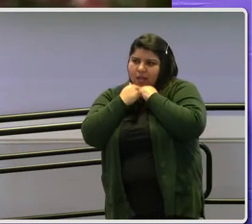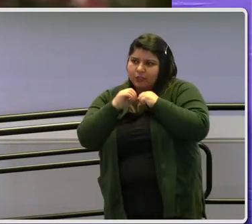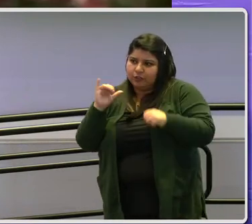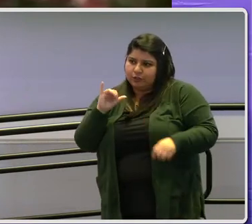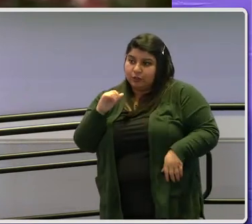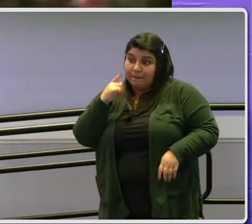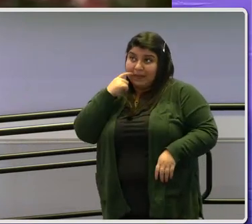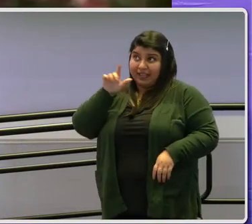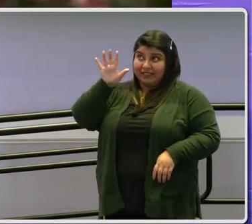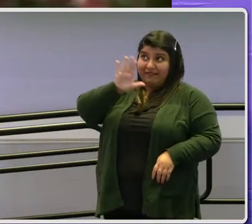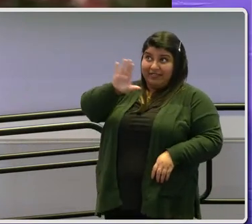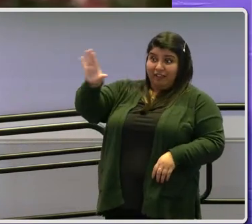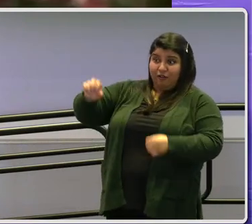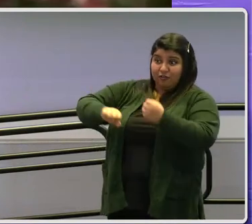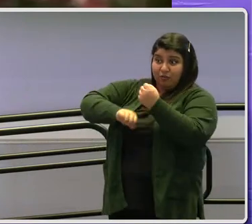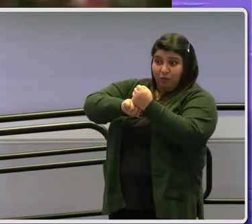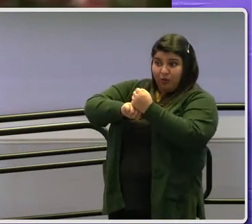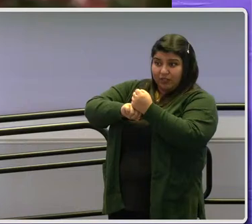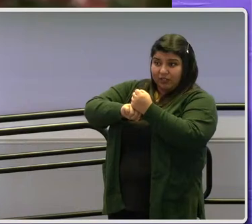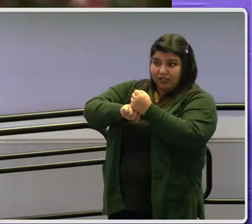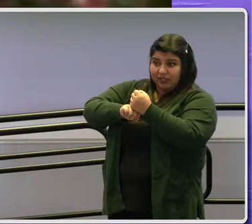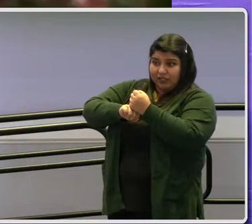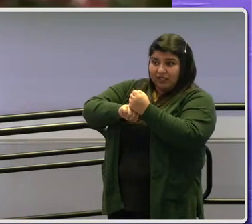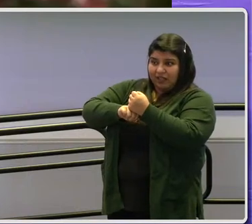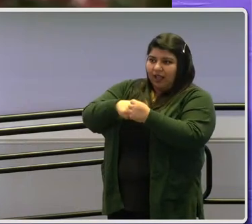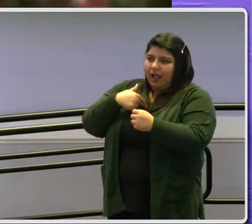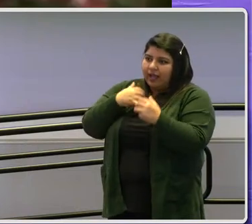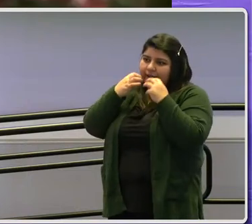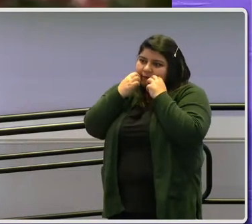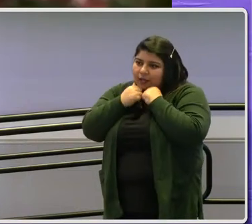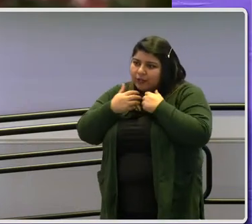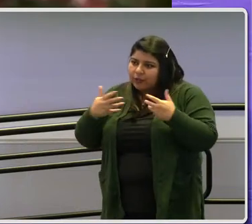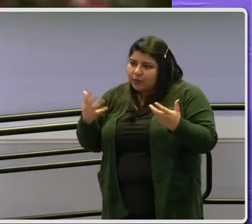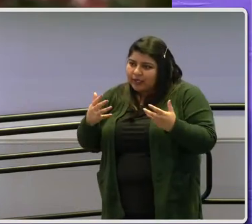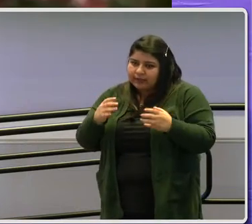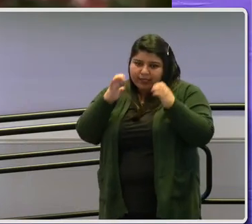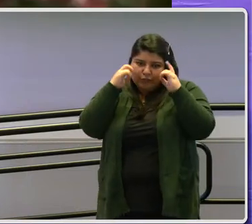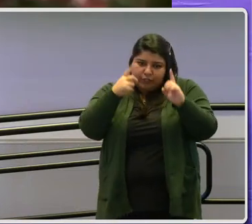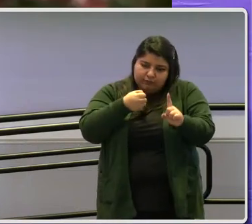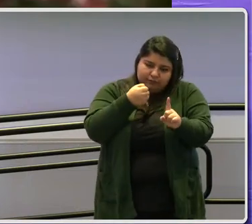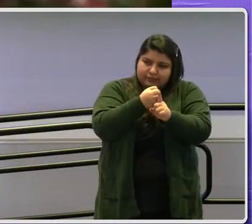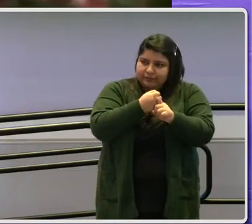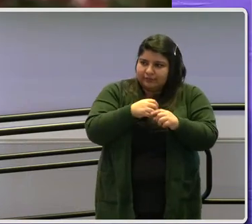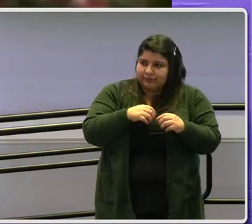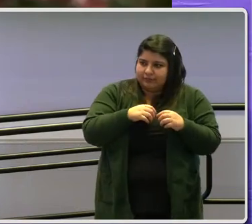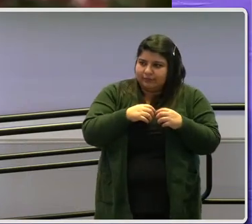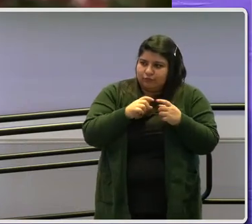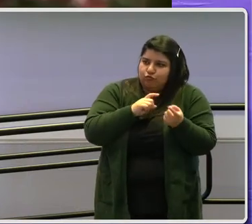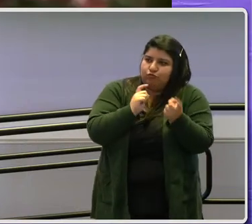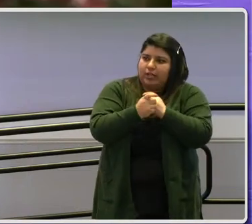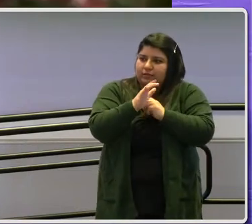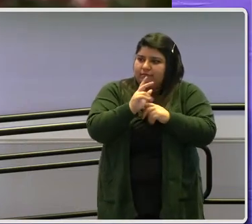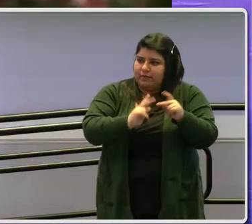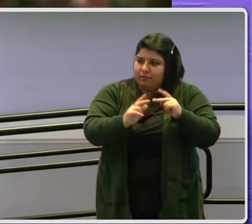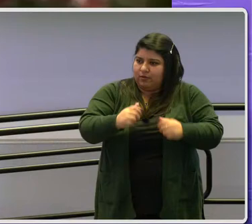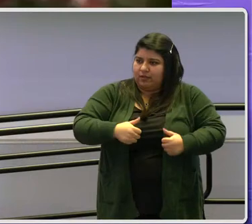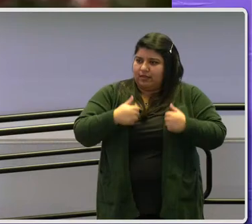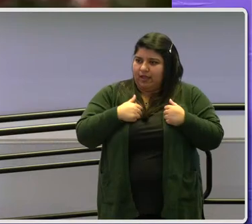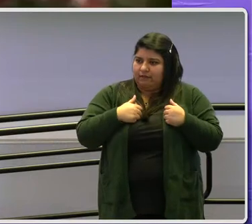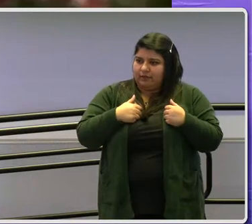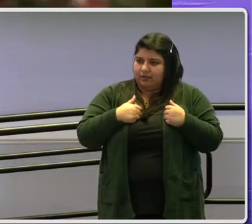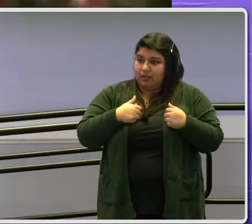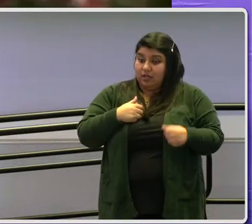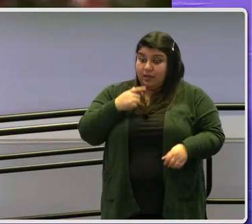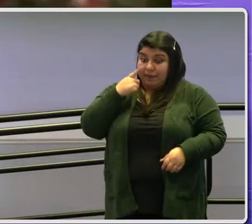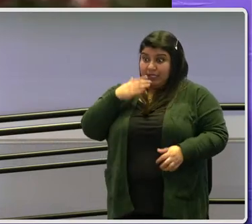I participated in that I value the transformational power of education. It is because of my life experiences